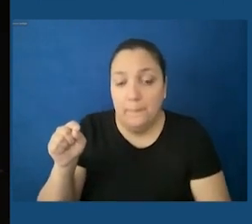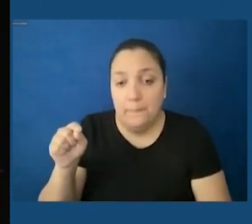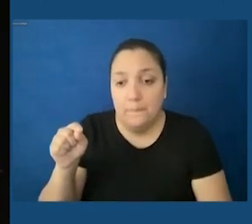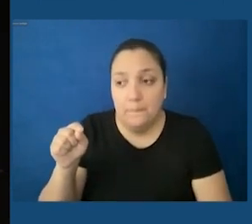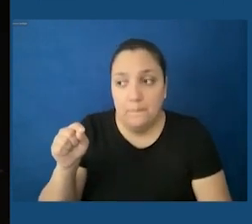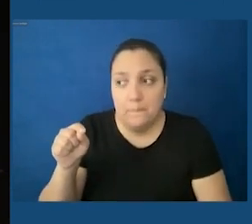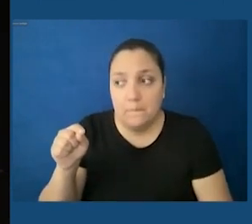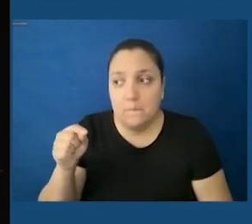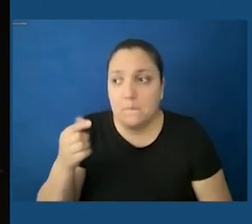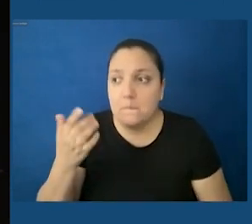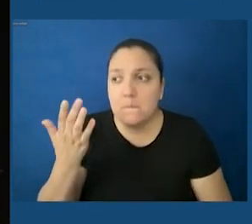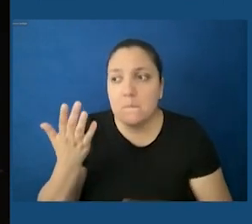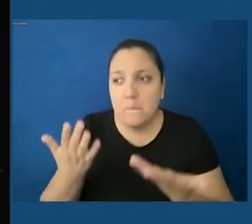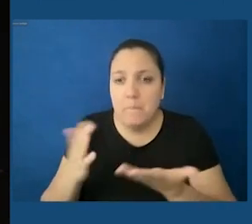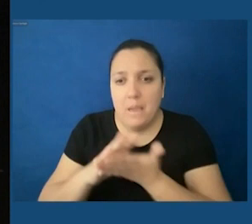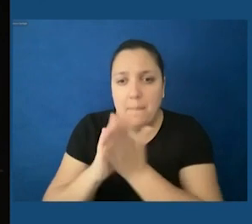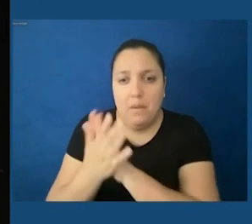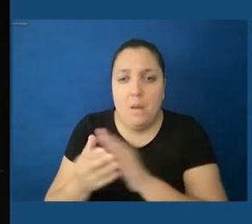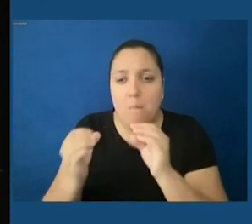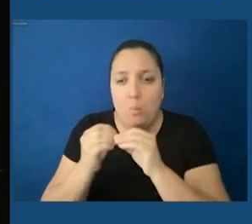stronger against the